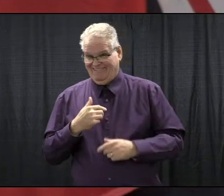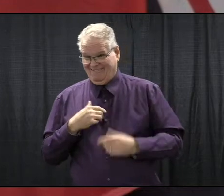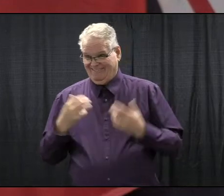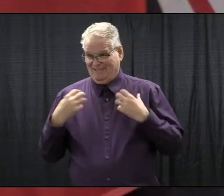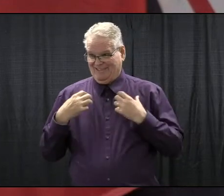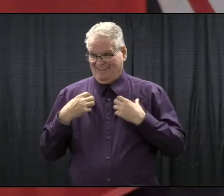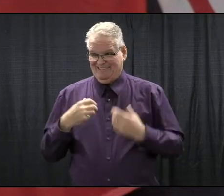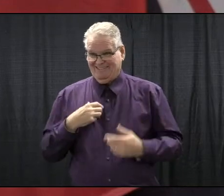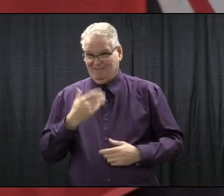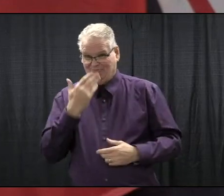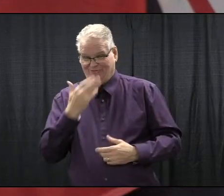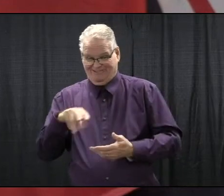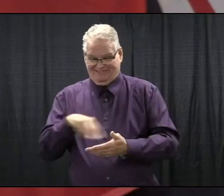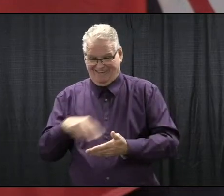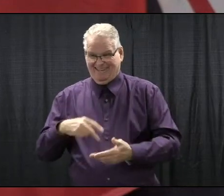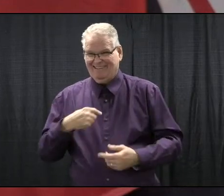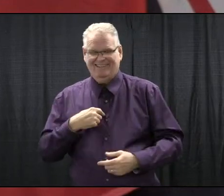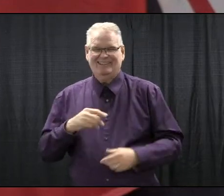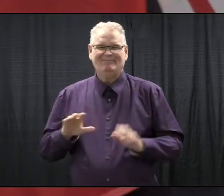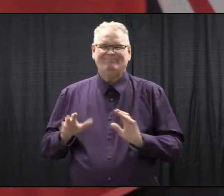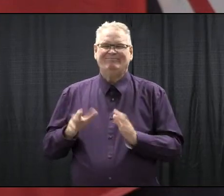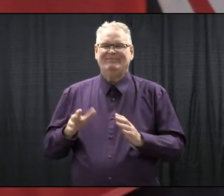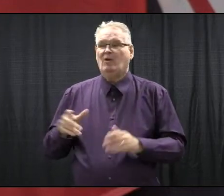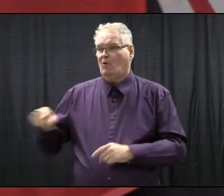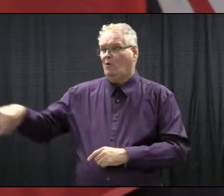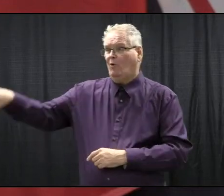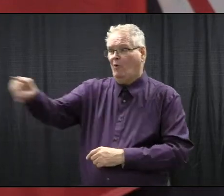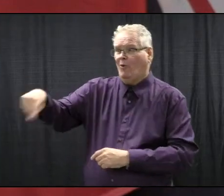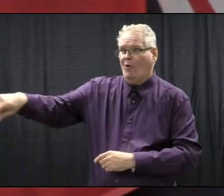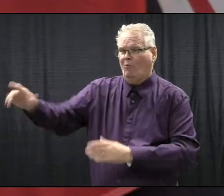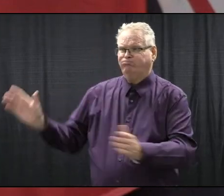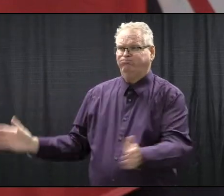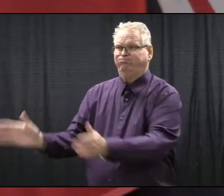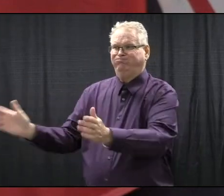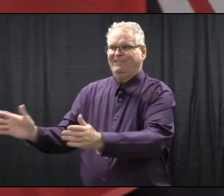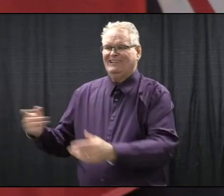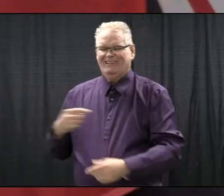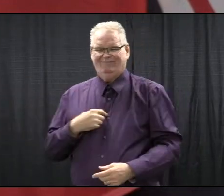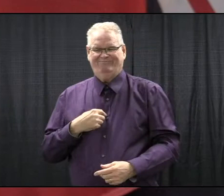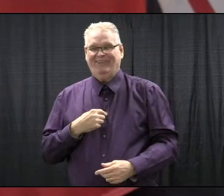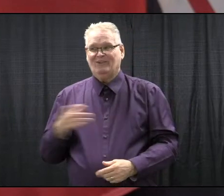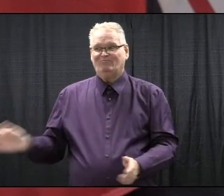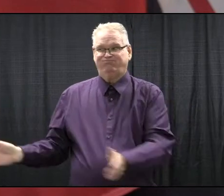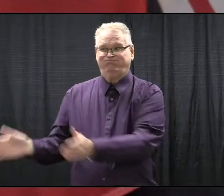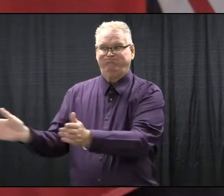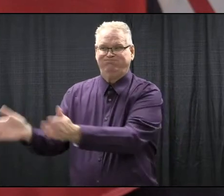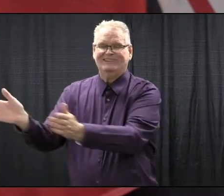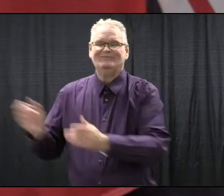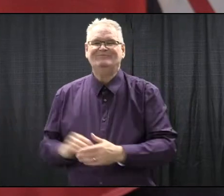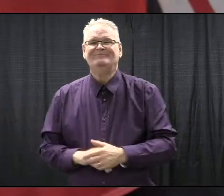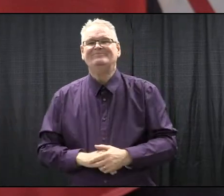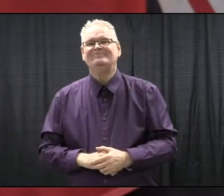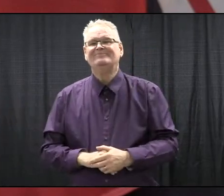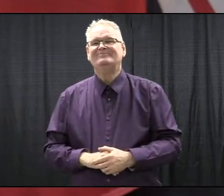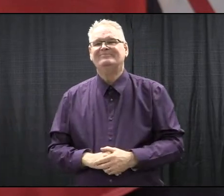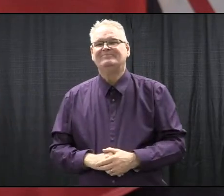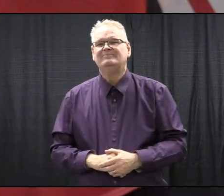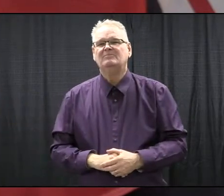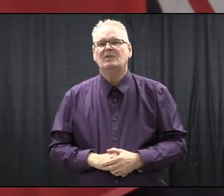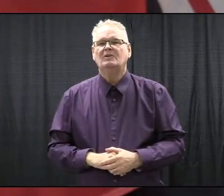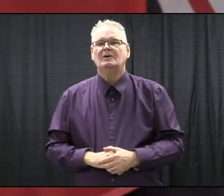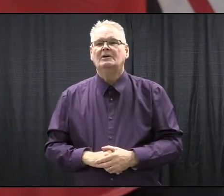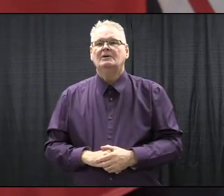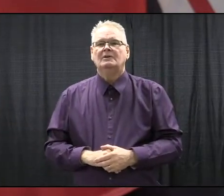The only other thing I'd mention before closing, Premier, is I think media have been notified and will be receiving phone calls. We'll be changing